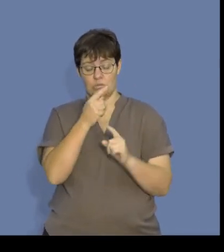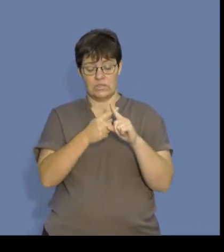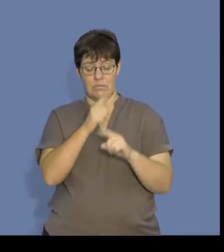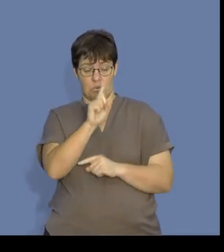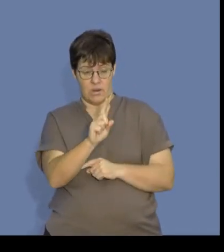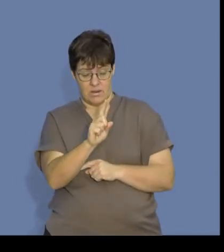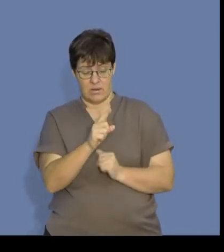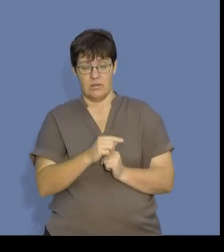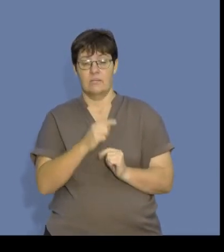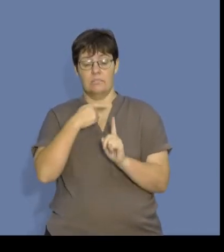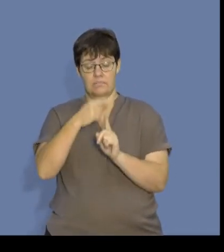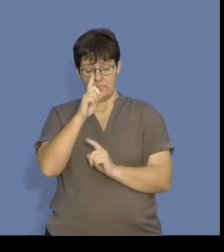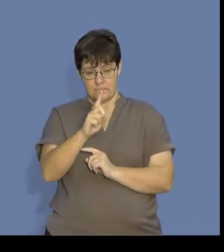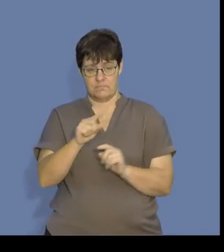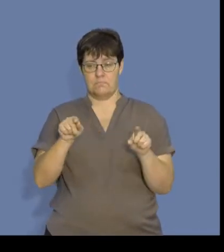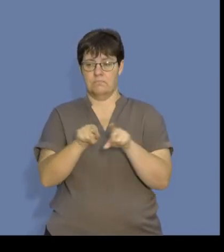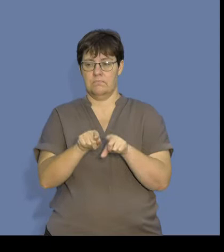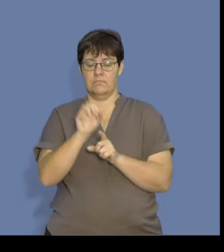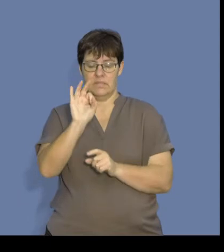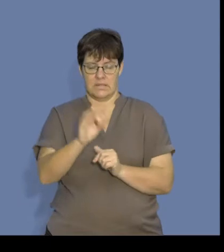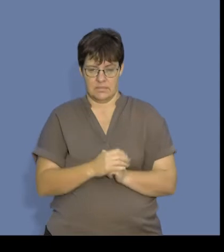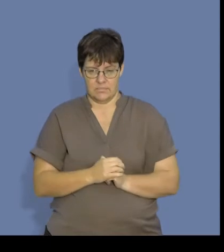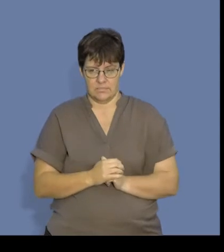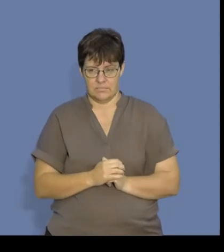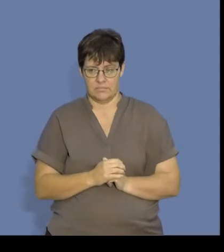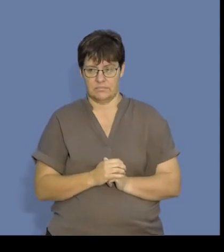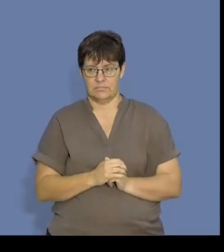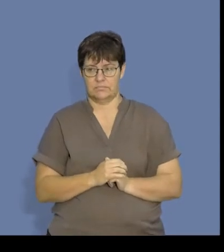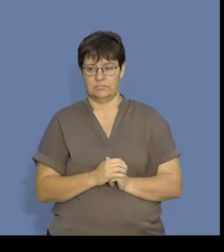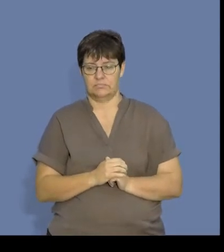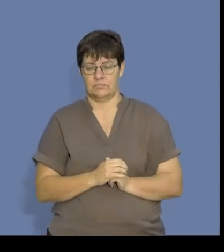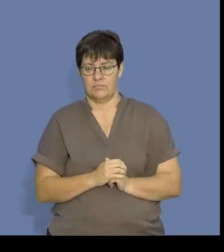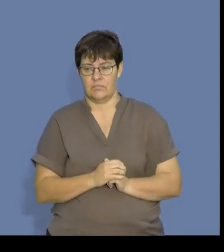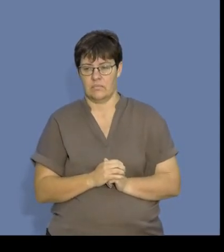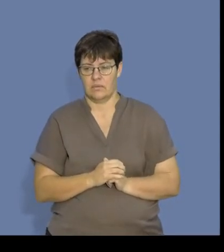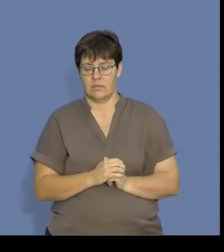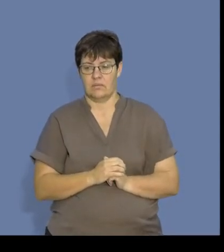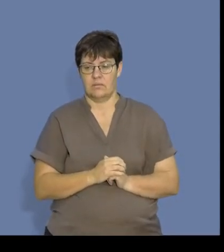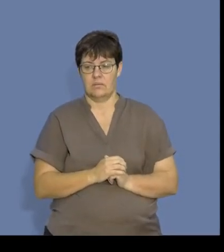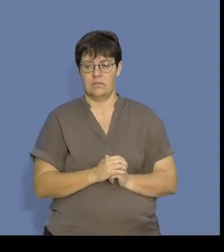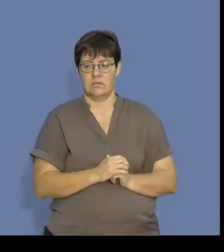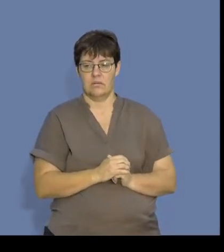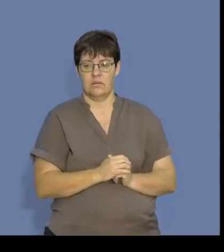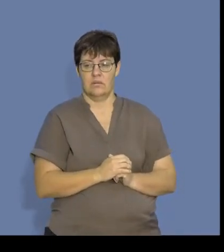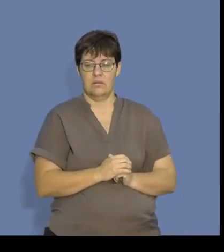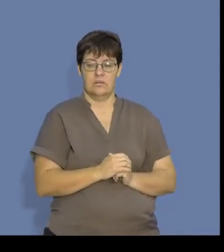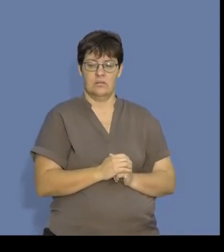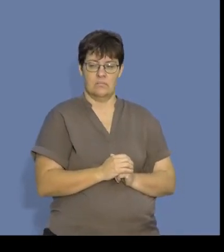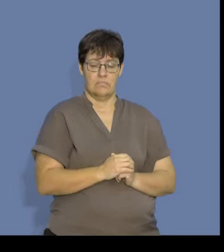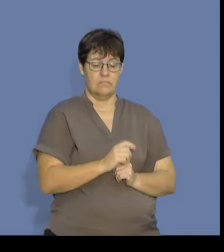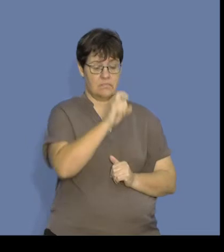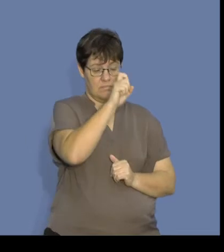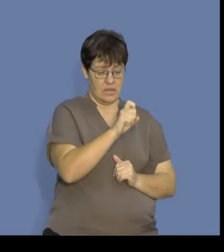2 multiplied by 1 plus 1, which will then be 3. So if x is 1, then